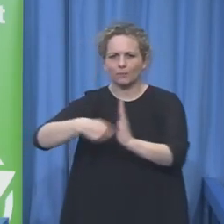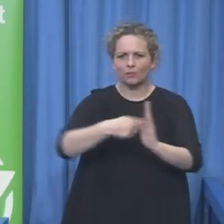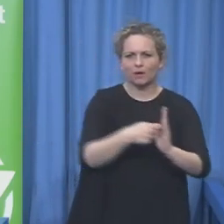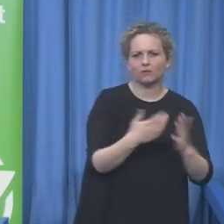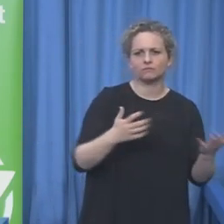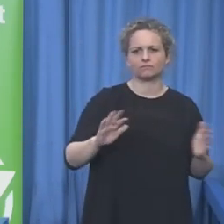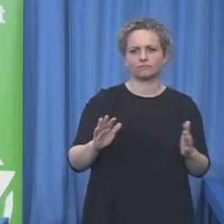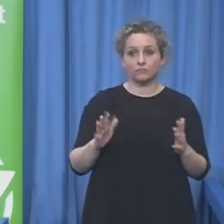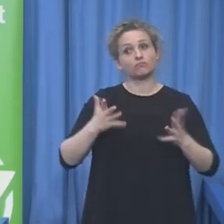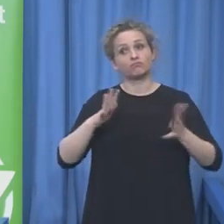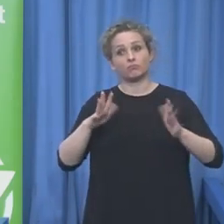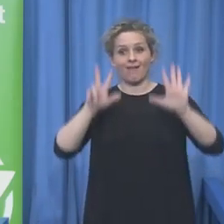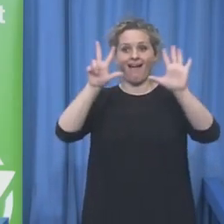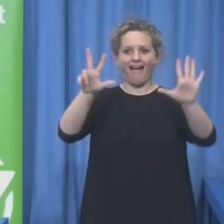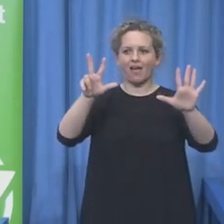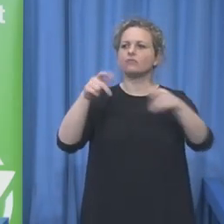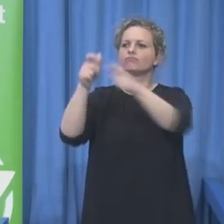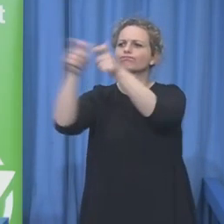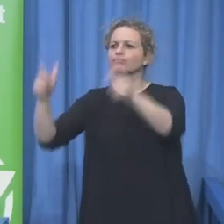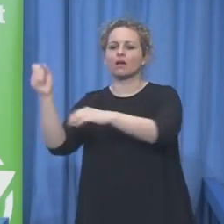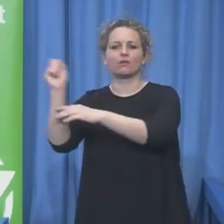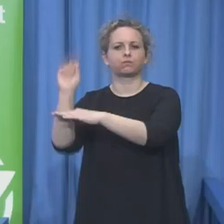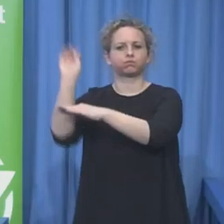factory, candles factories, and so on.